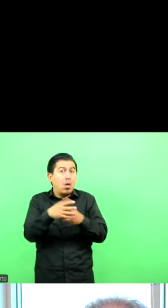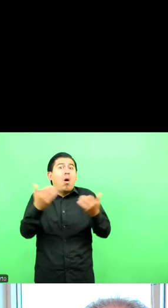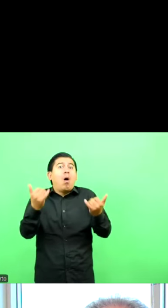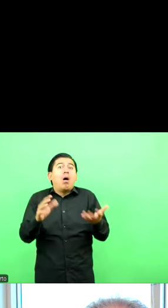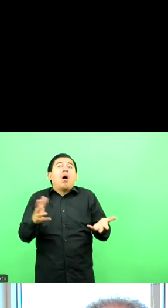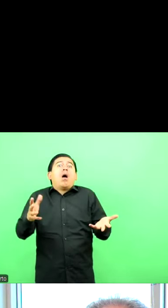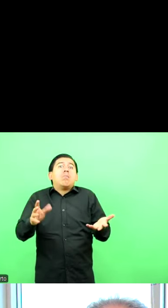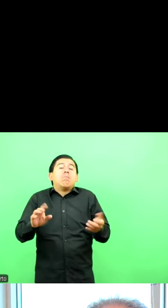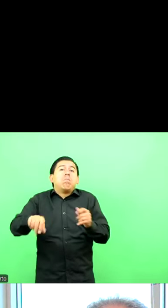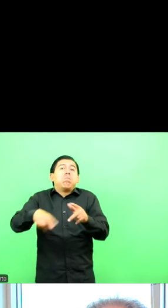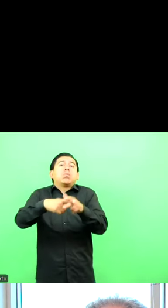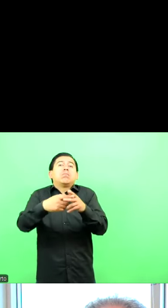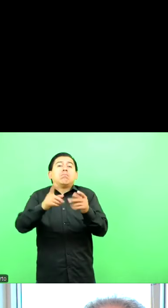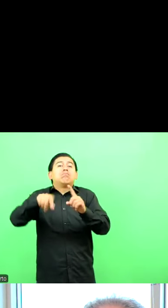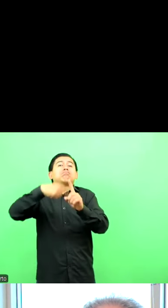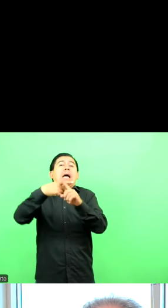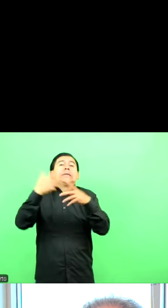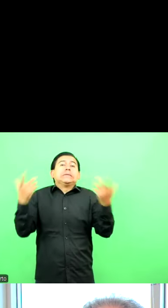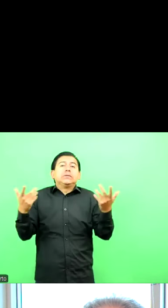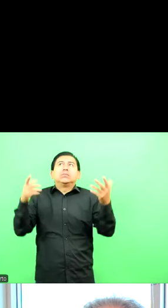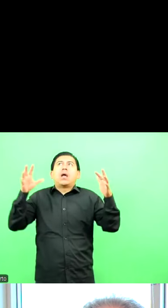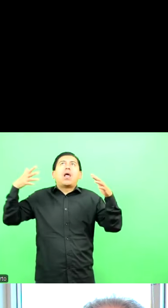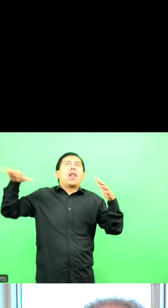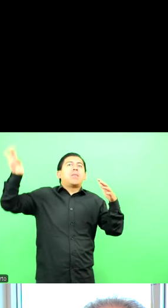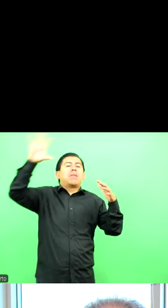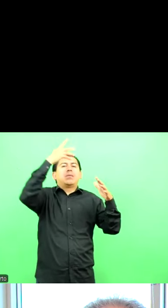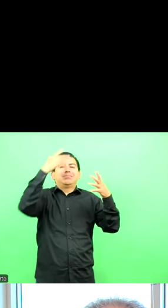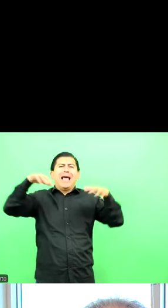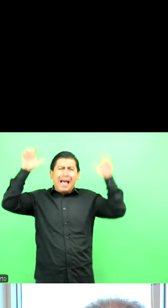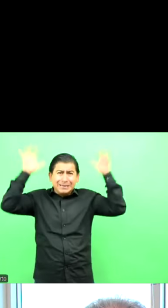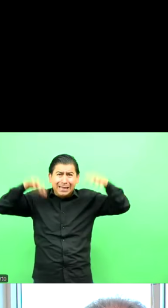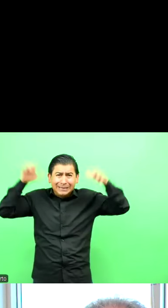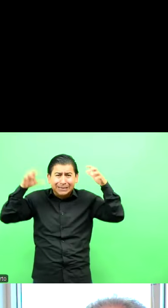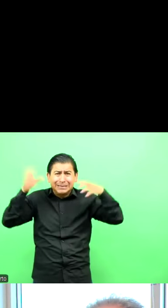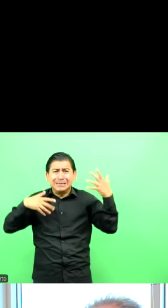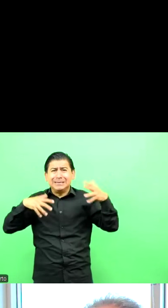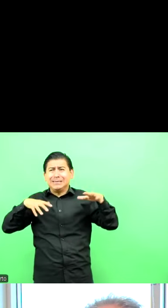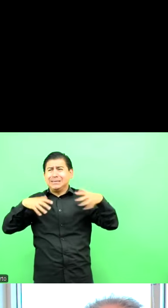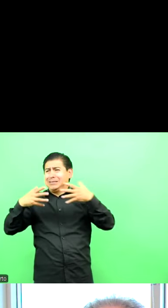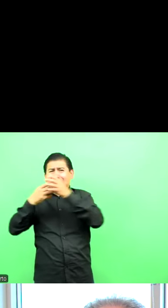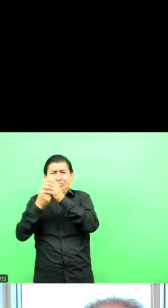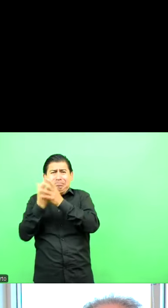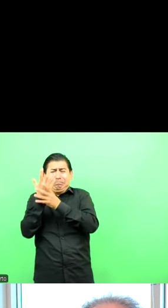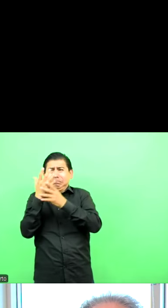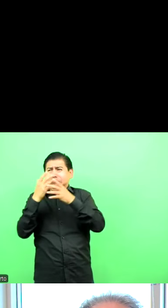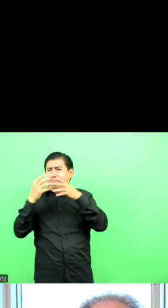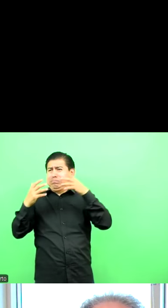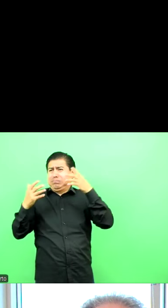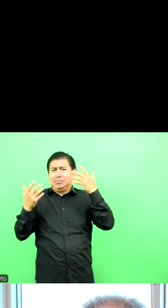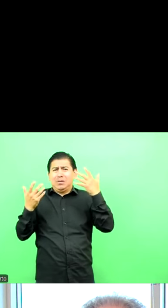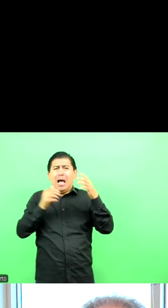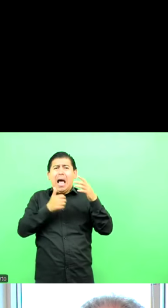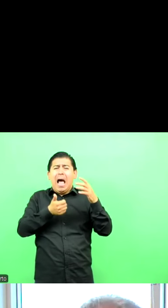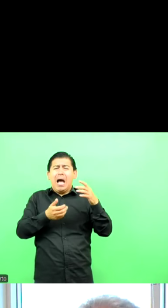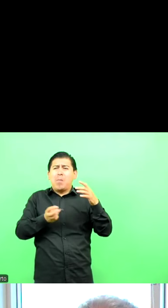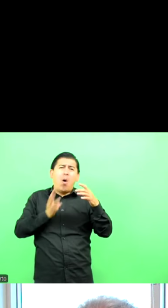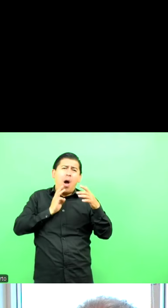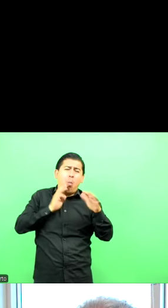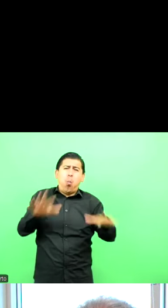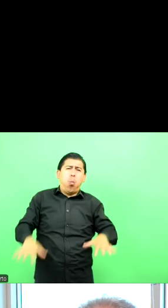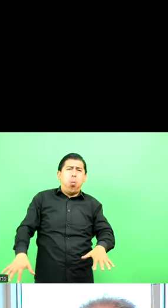of the community, and the role of hospital ensure that health system can withstand, adapt, and recover from